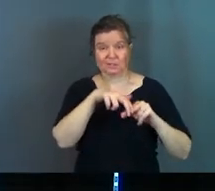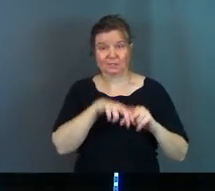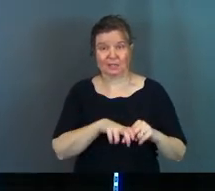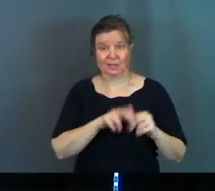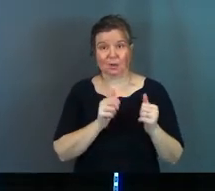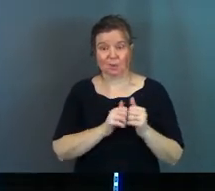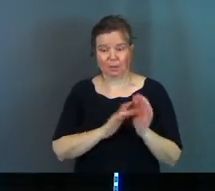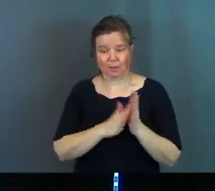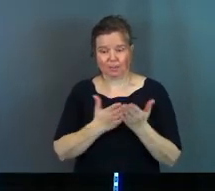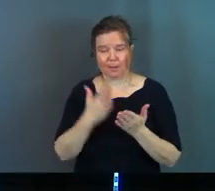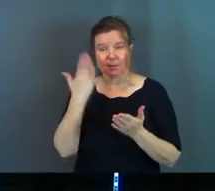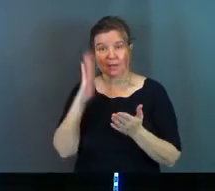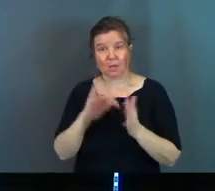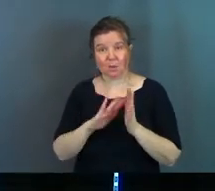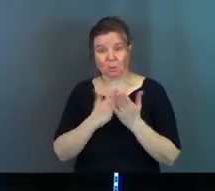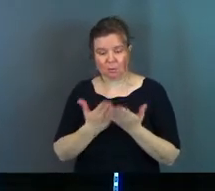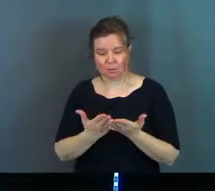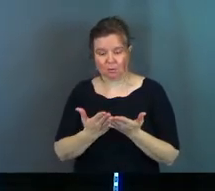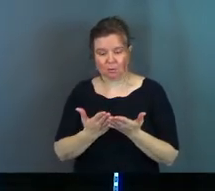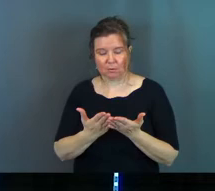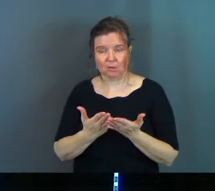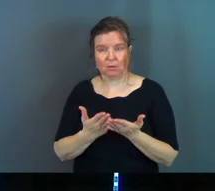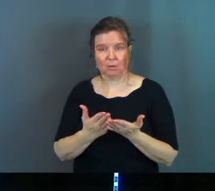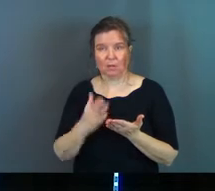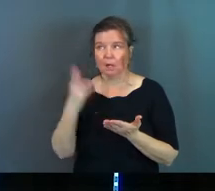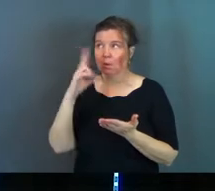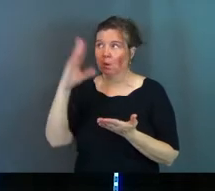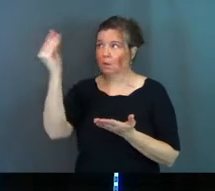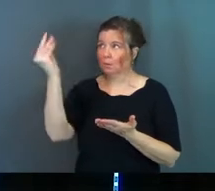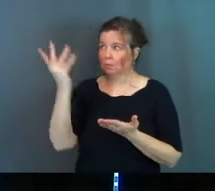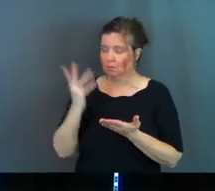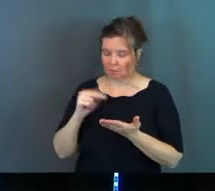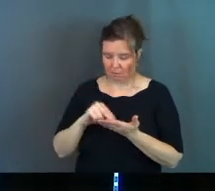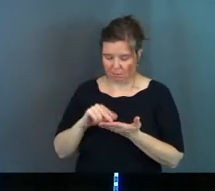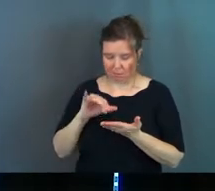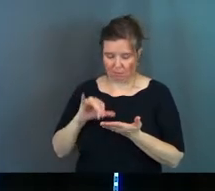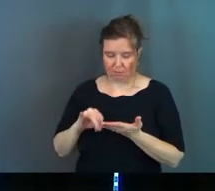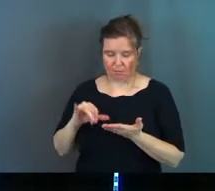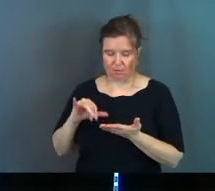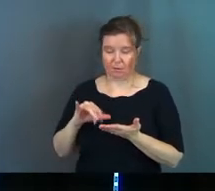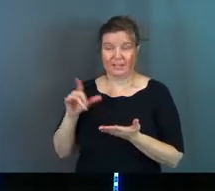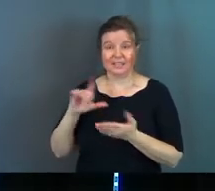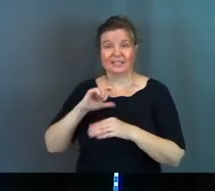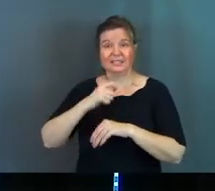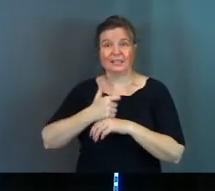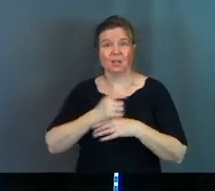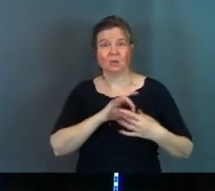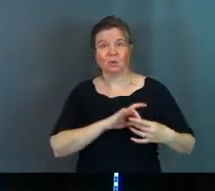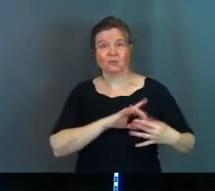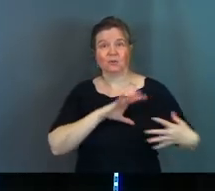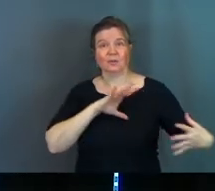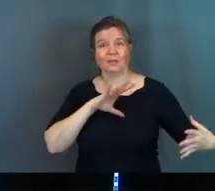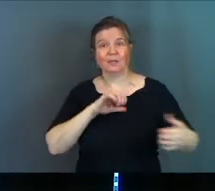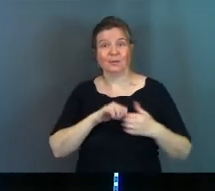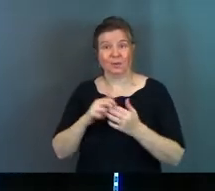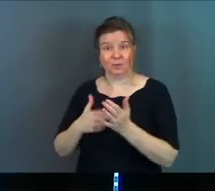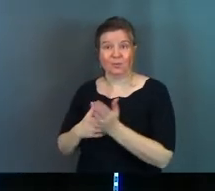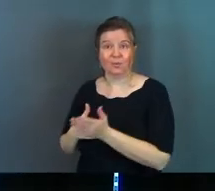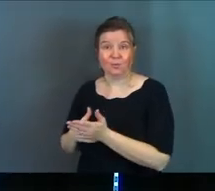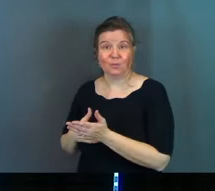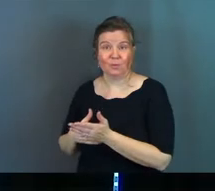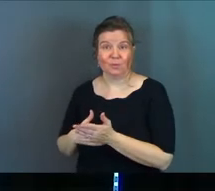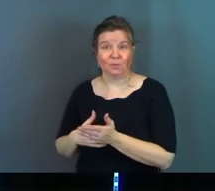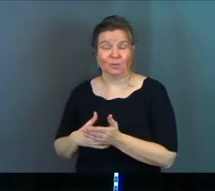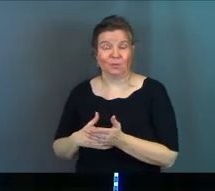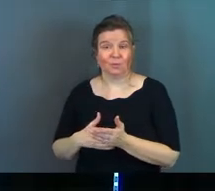down with the Bible, God's word open in front of you, and the Holy Spirit is speaking to you, he's setting you free with truth.